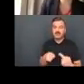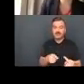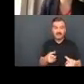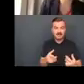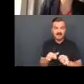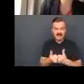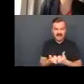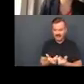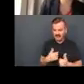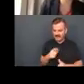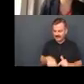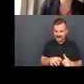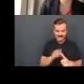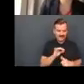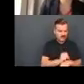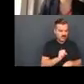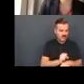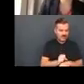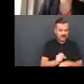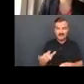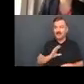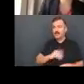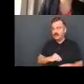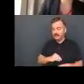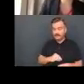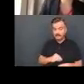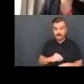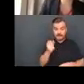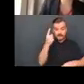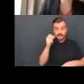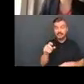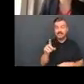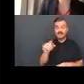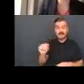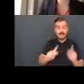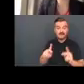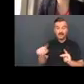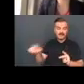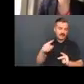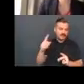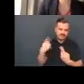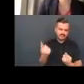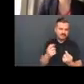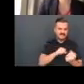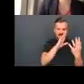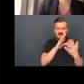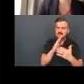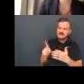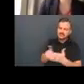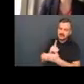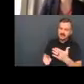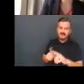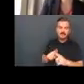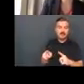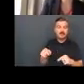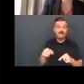out of her inability to find work. While disabled people have always faced employment discrimination, they were particularly impacted